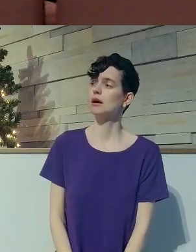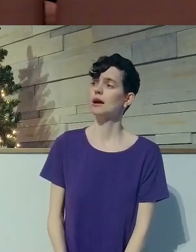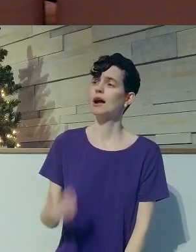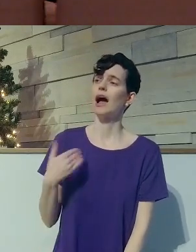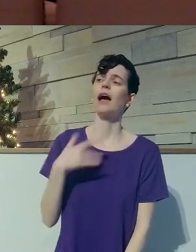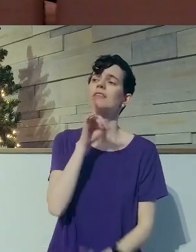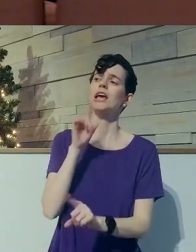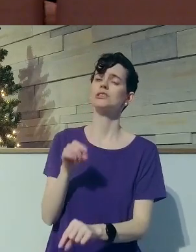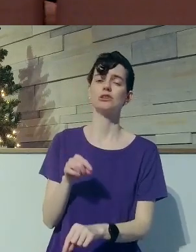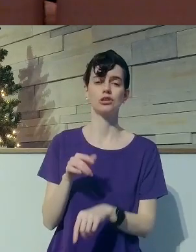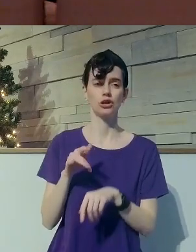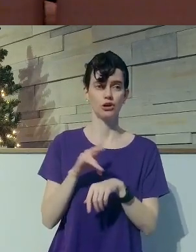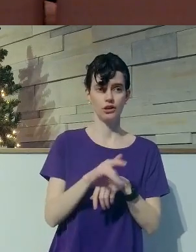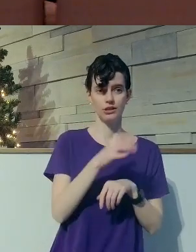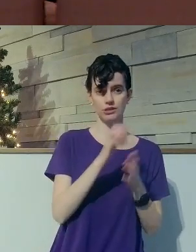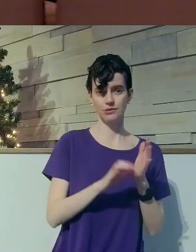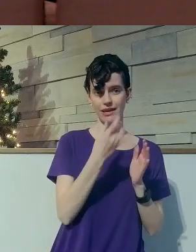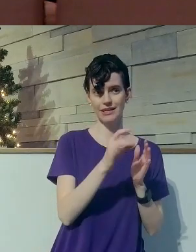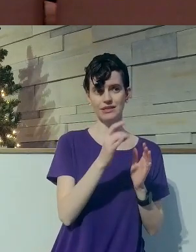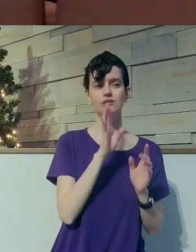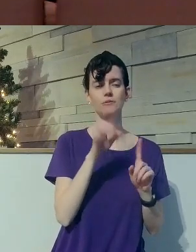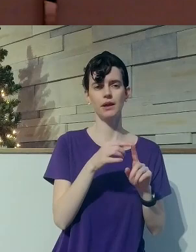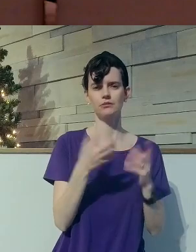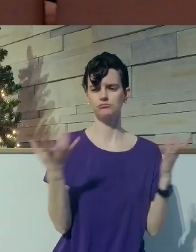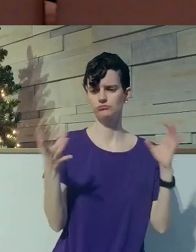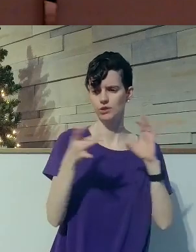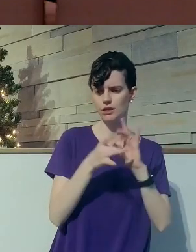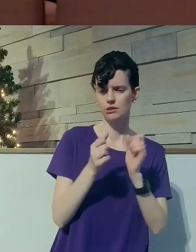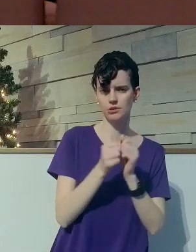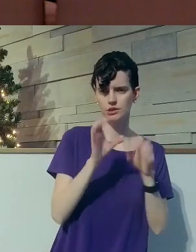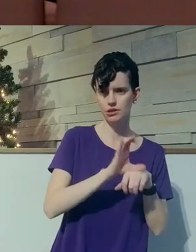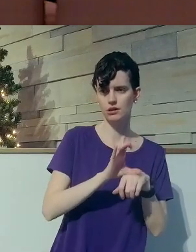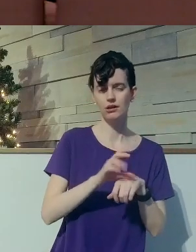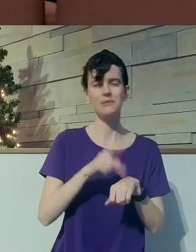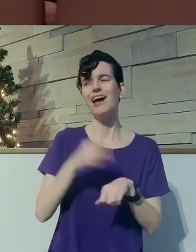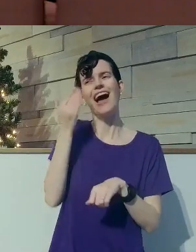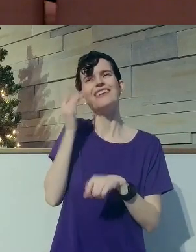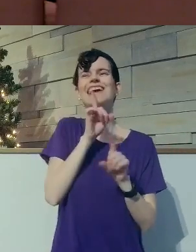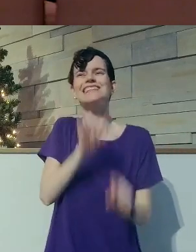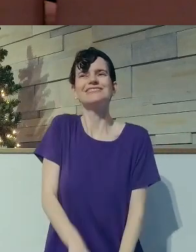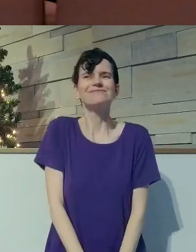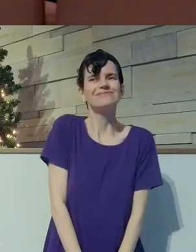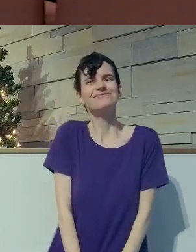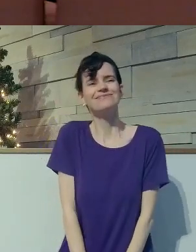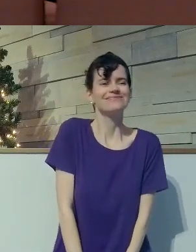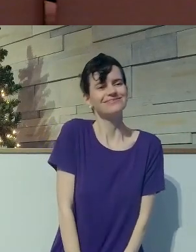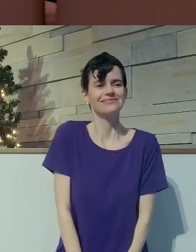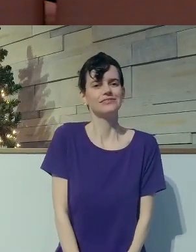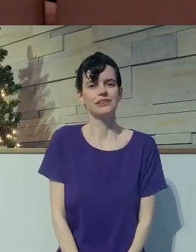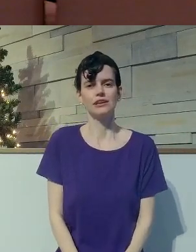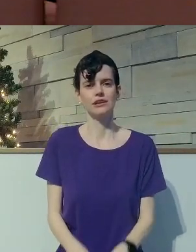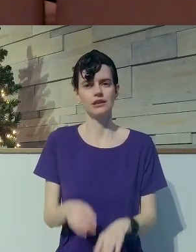I got the answer. Earlier in chapter 18, he's been talking about reconciliation in the church, and Peter goes, I know the answer. The Talmud had